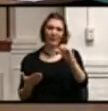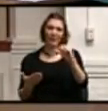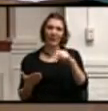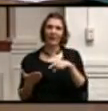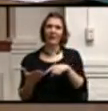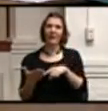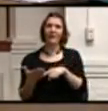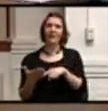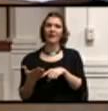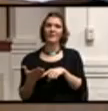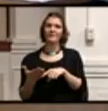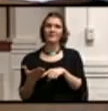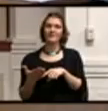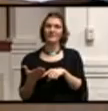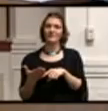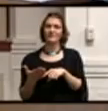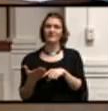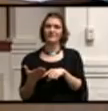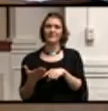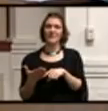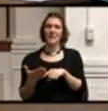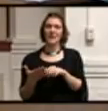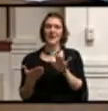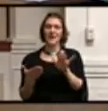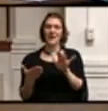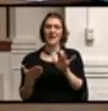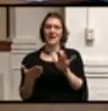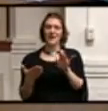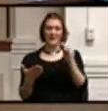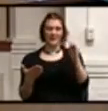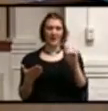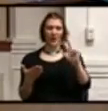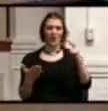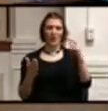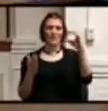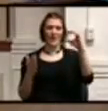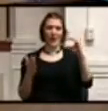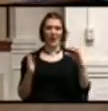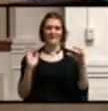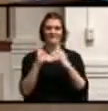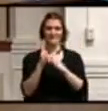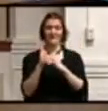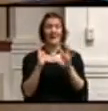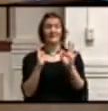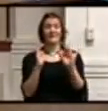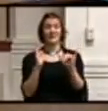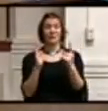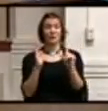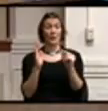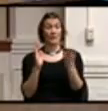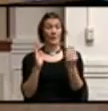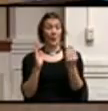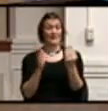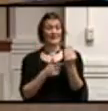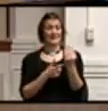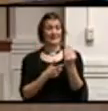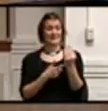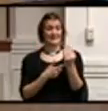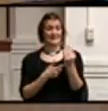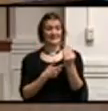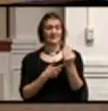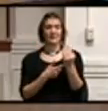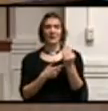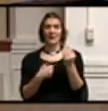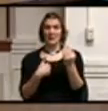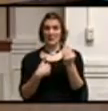about... And it starts on, I guess it's the third paragraph down, in fiscal year 2014. And